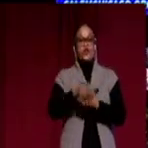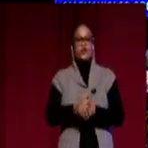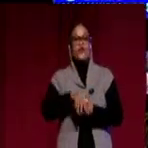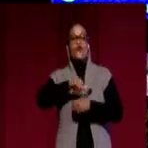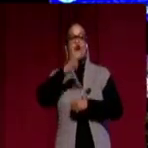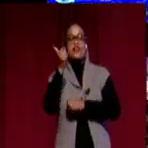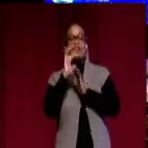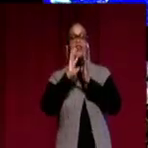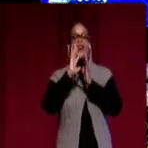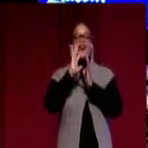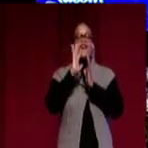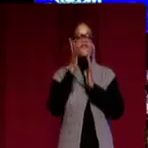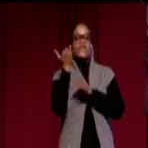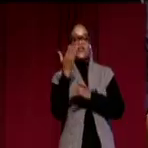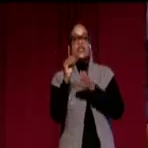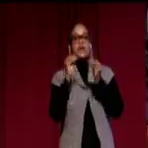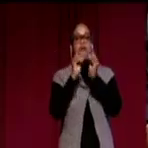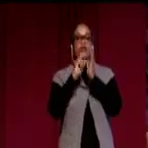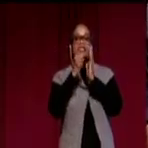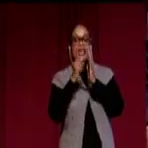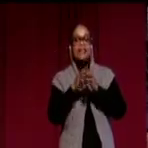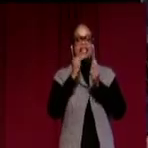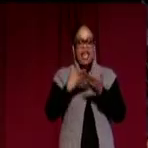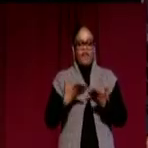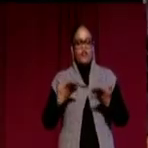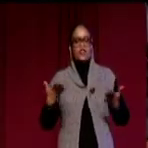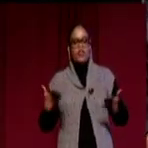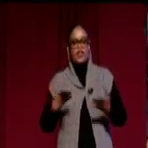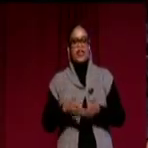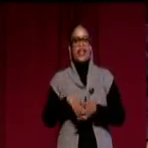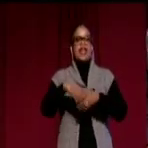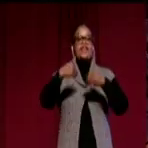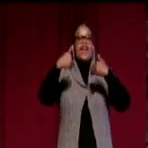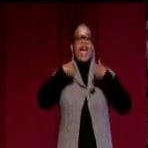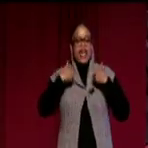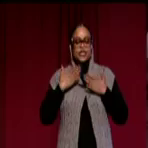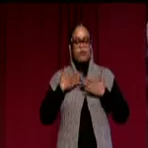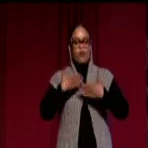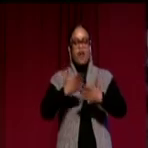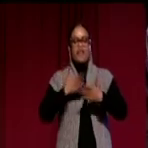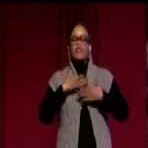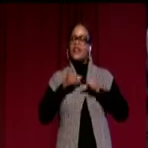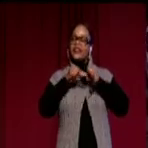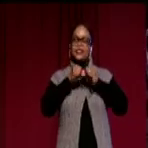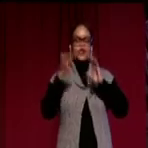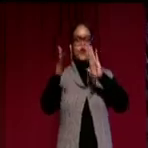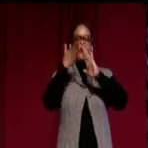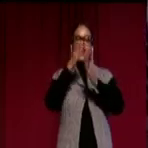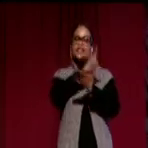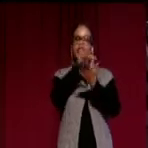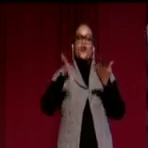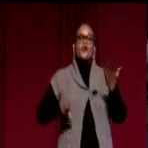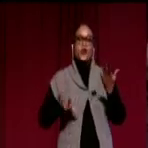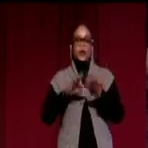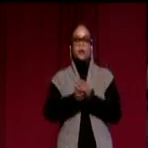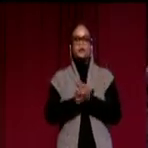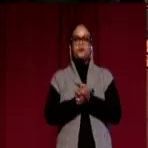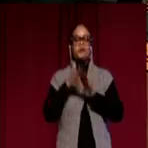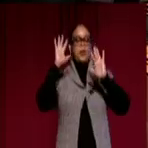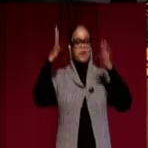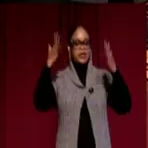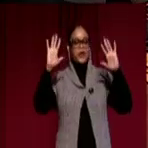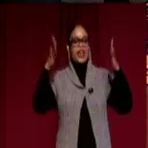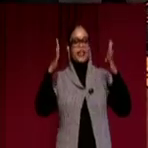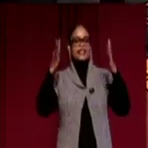another 15 more seconds, everything that has breath, go on and praise the Lord. Put your